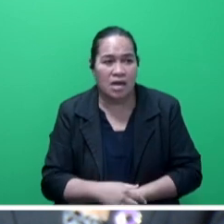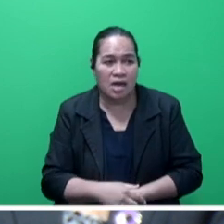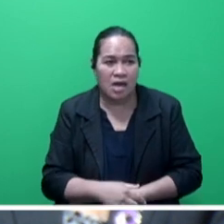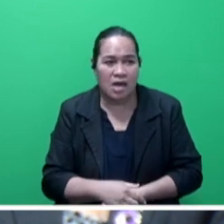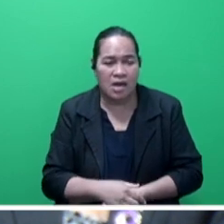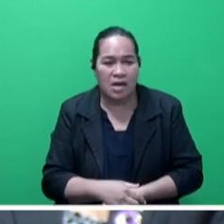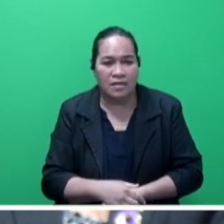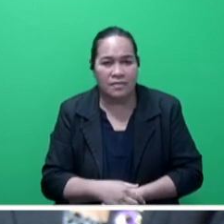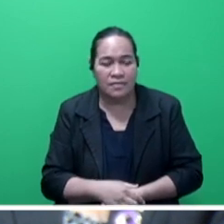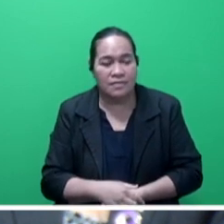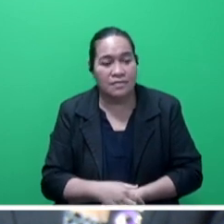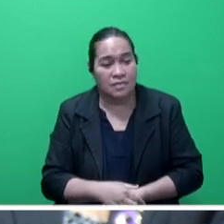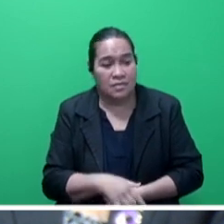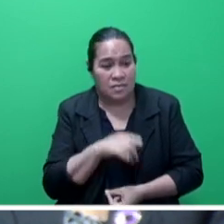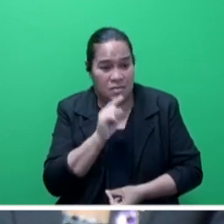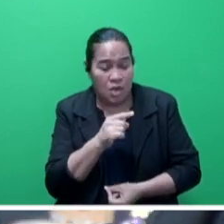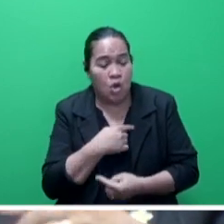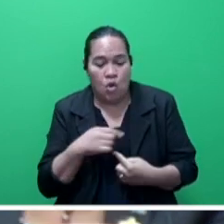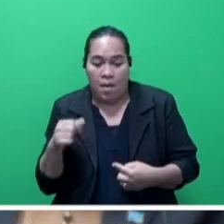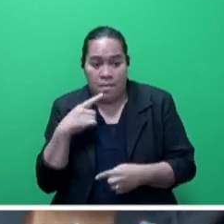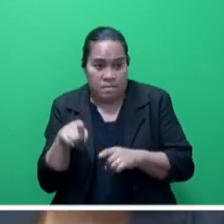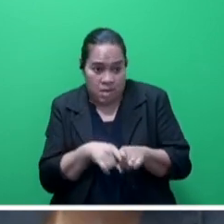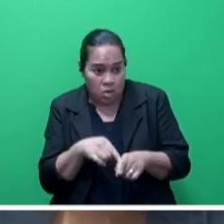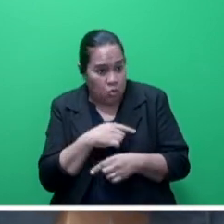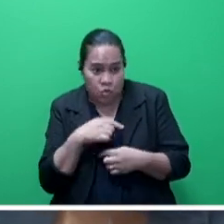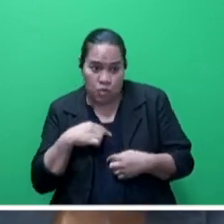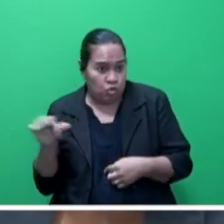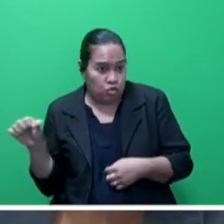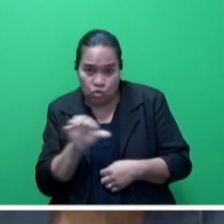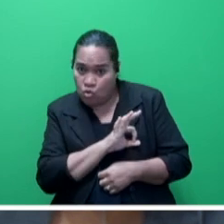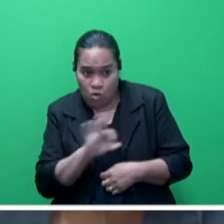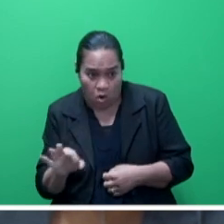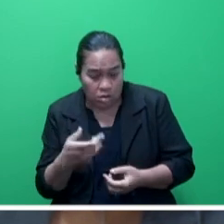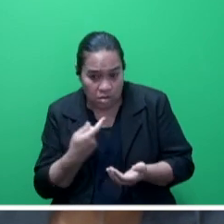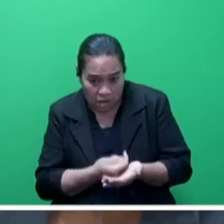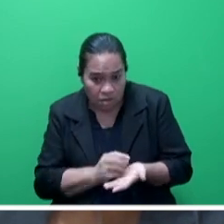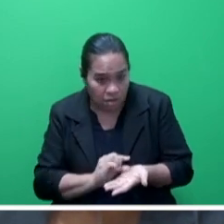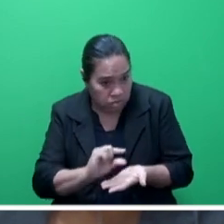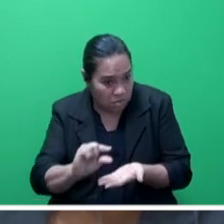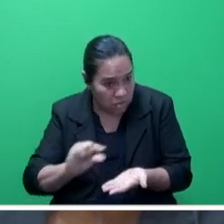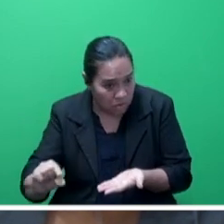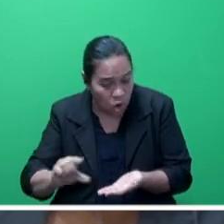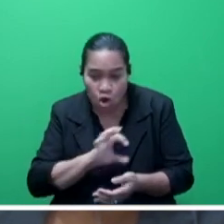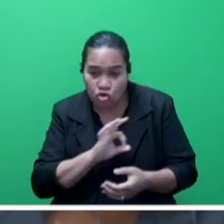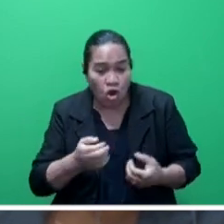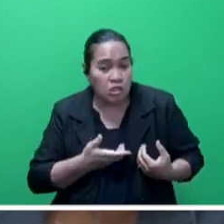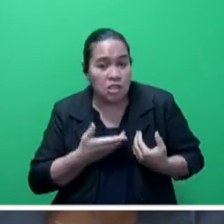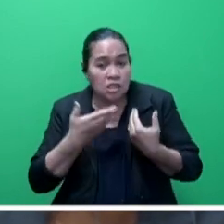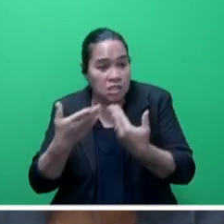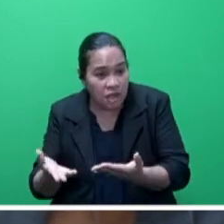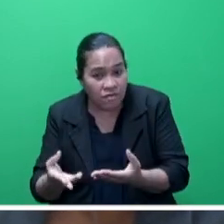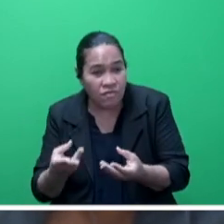Honourable Speaker, is that we shouldn't have provided essentials and we shouldn't have provided financial relief to